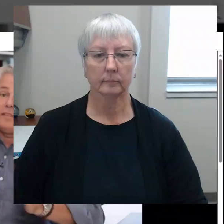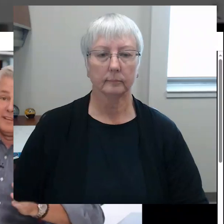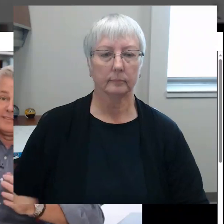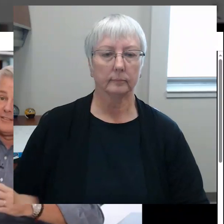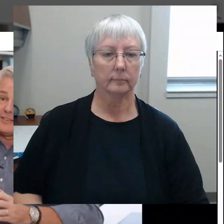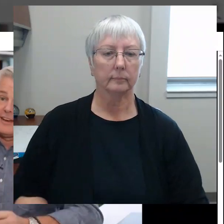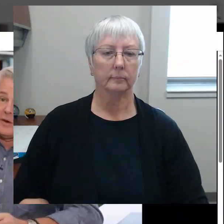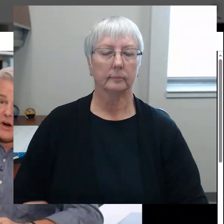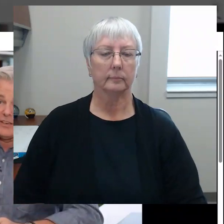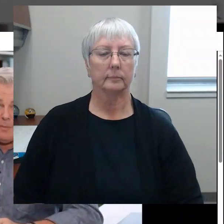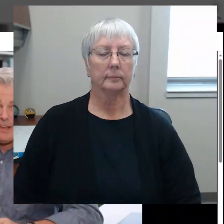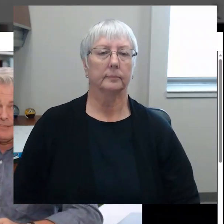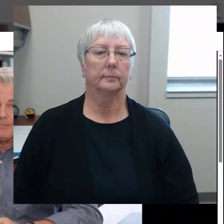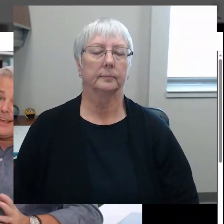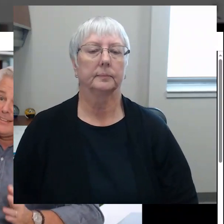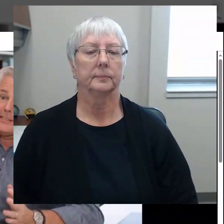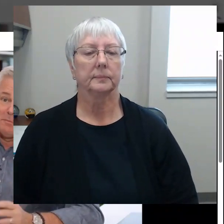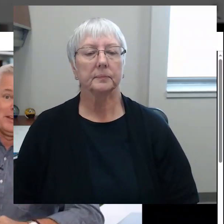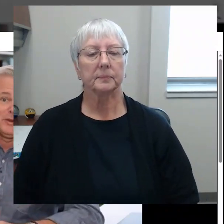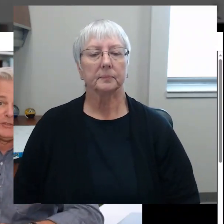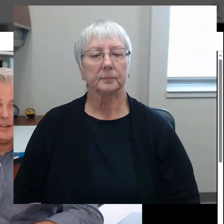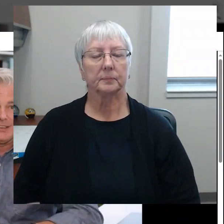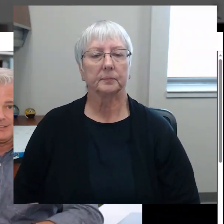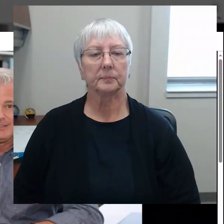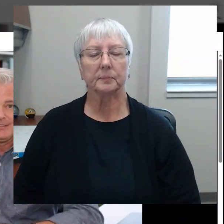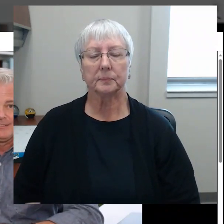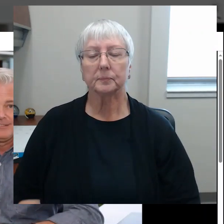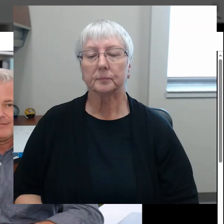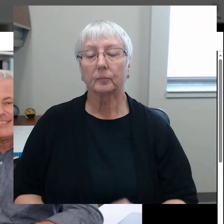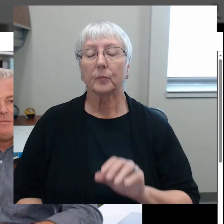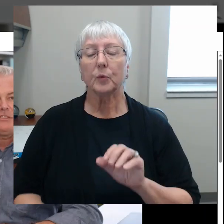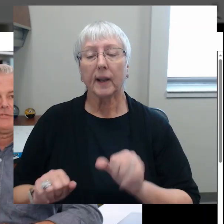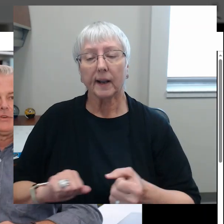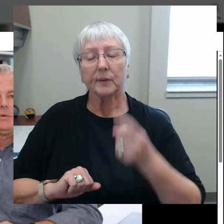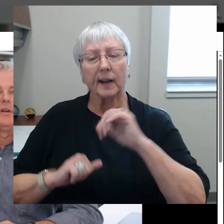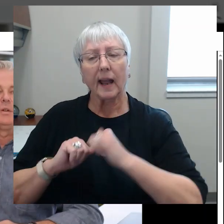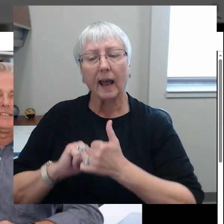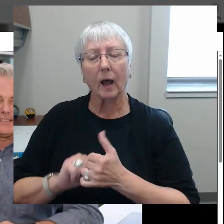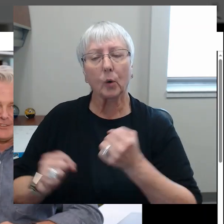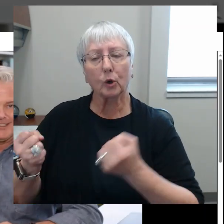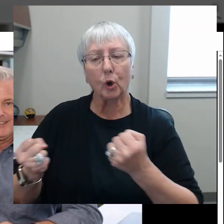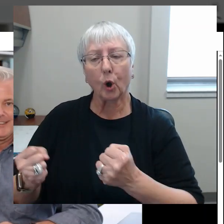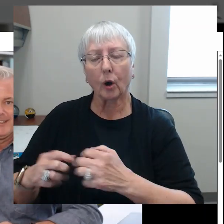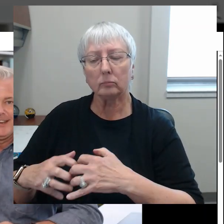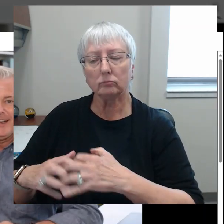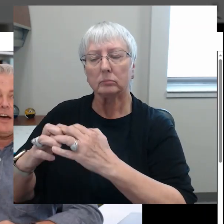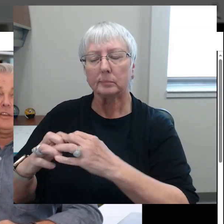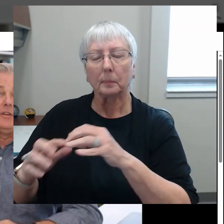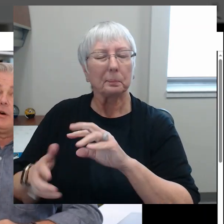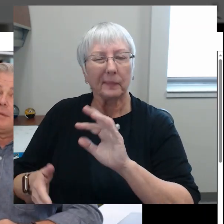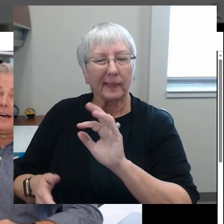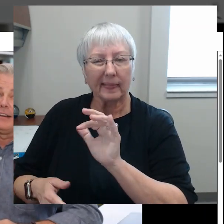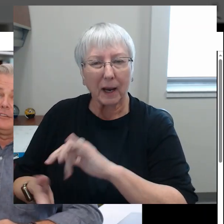It's one thing to understand how a car is made, but that doesn't mean you can drive it. The same is true with the golden section.